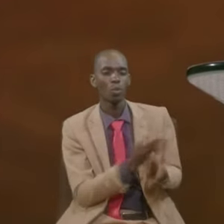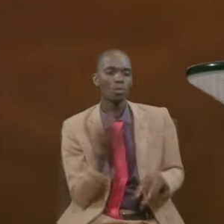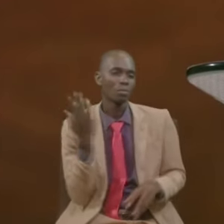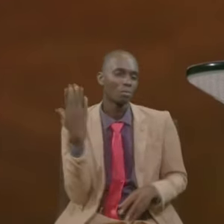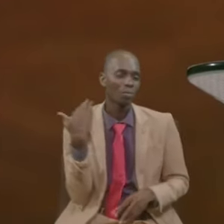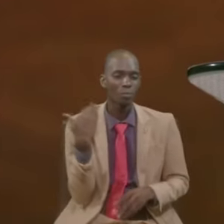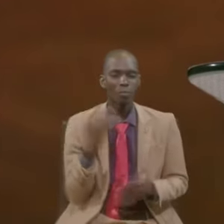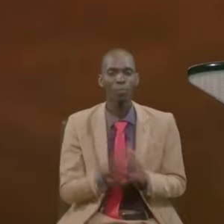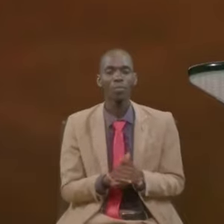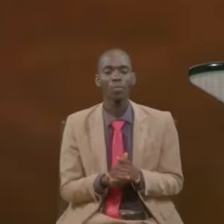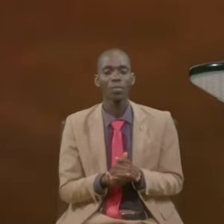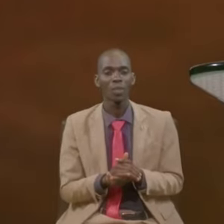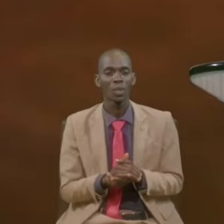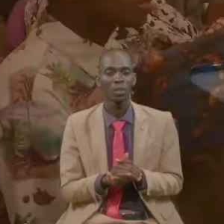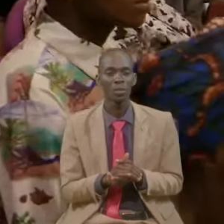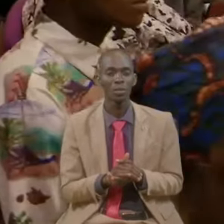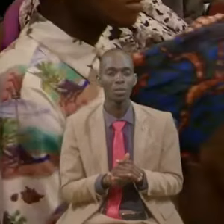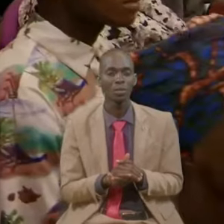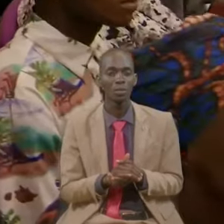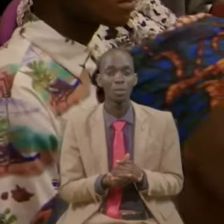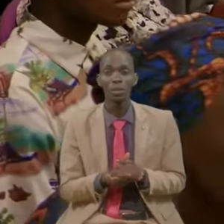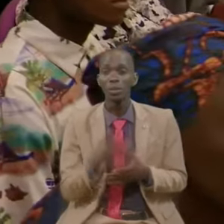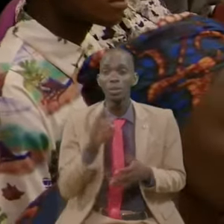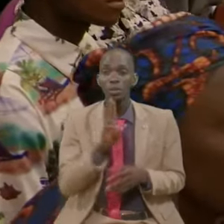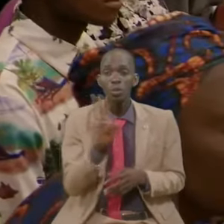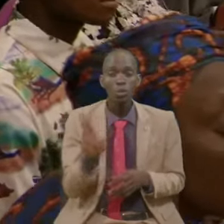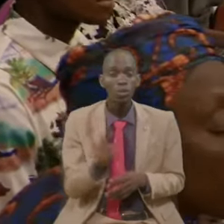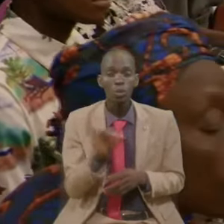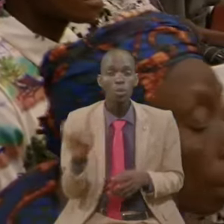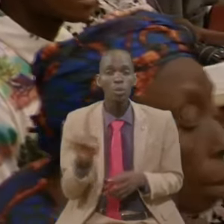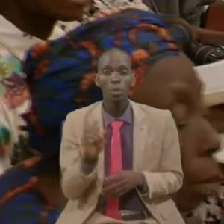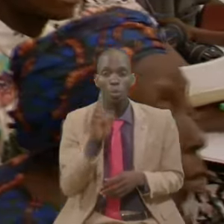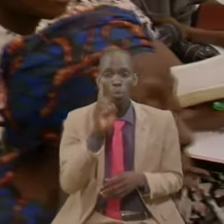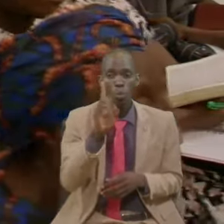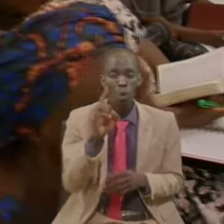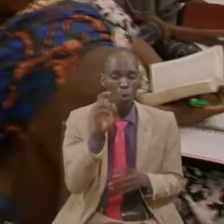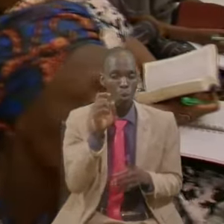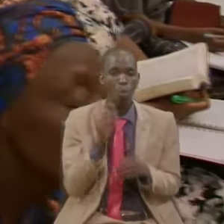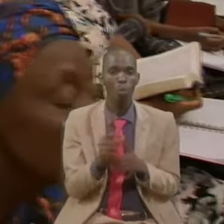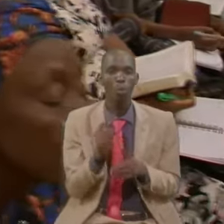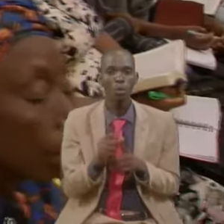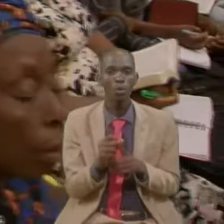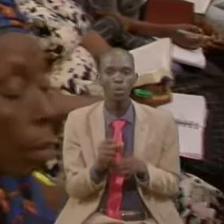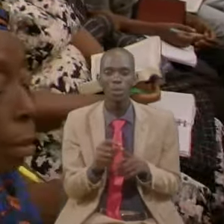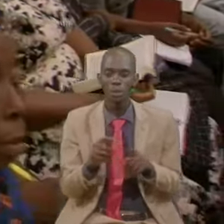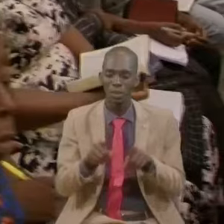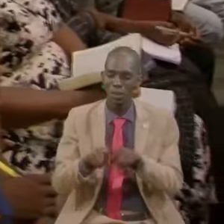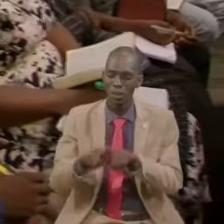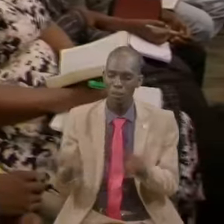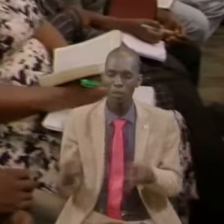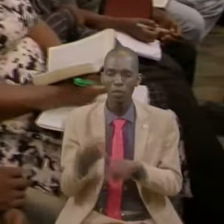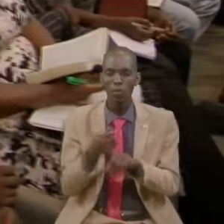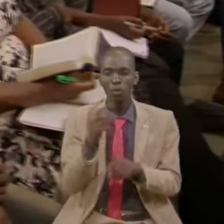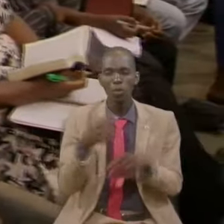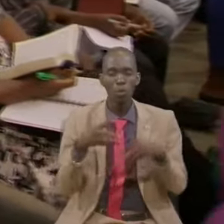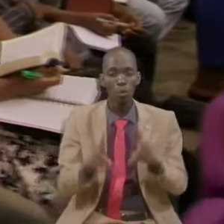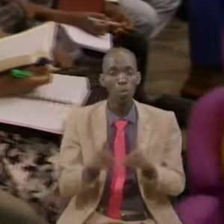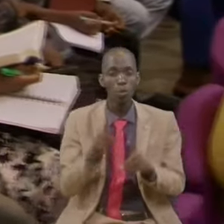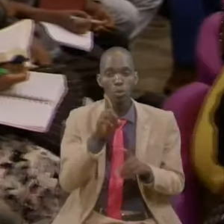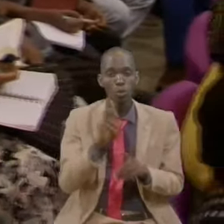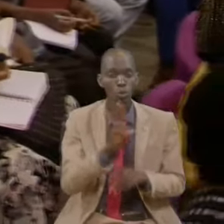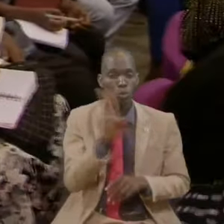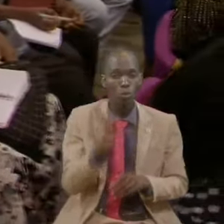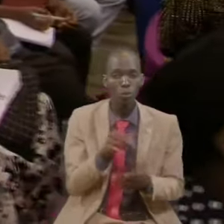makes people angry in the world. Using a particular word different from the way you use it makes